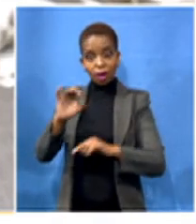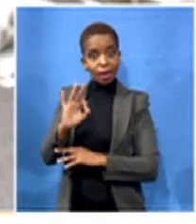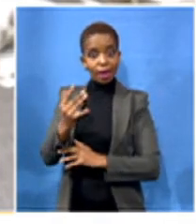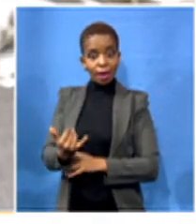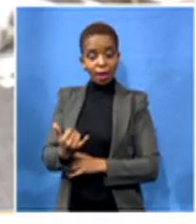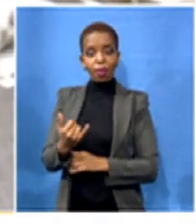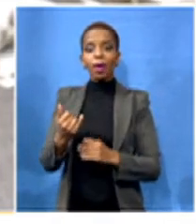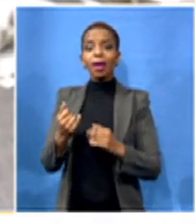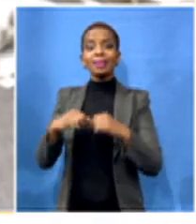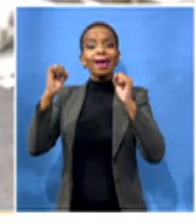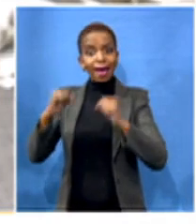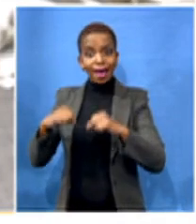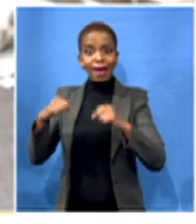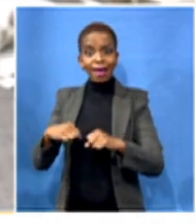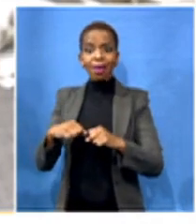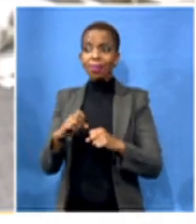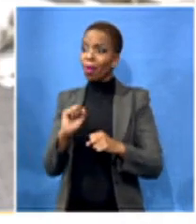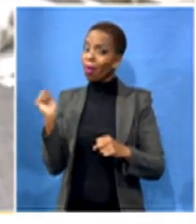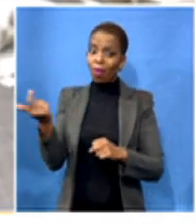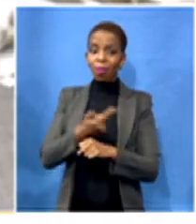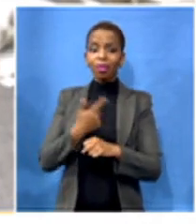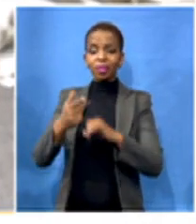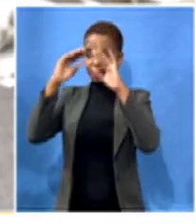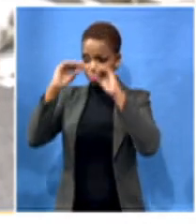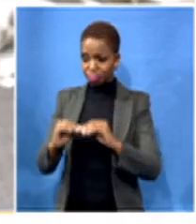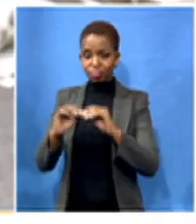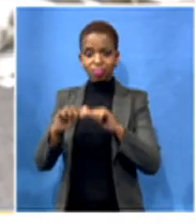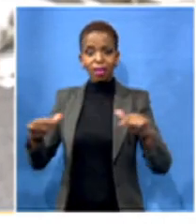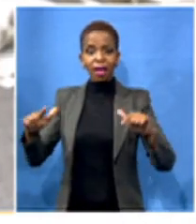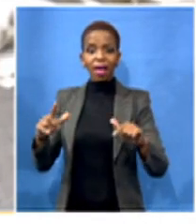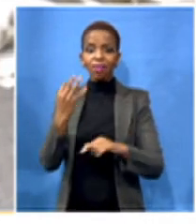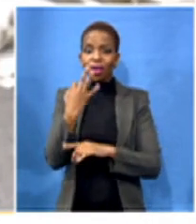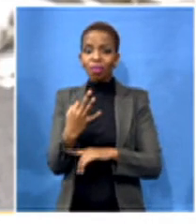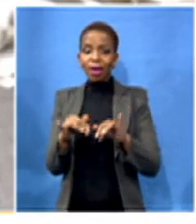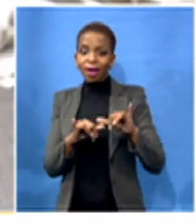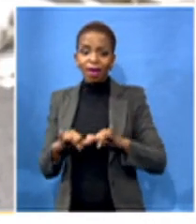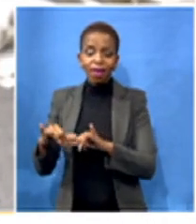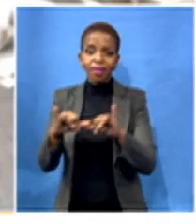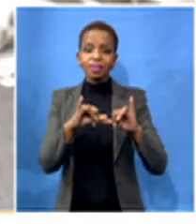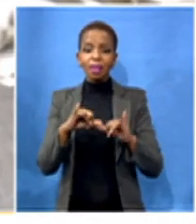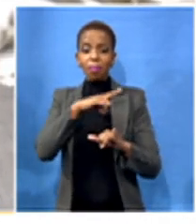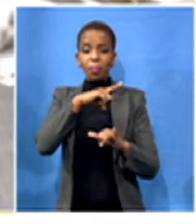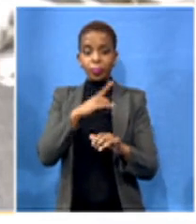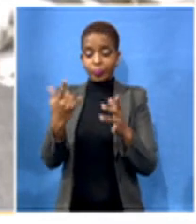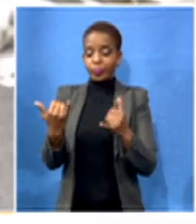every part of the country to follow the same trajectory? Because this is a greater threat. And, the health minister,